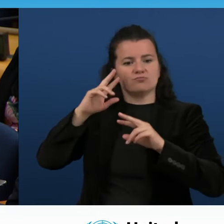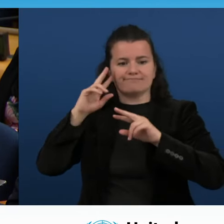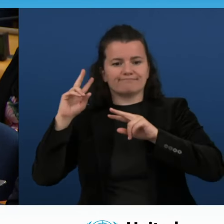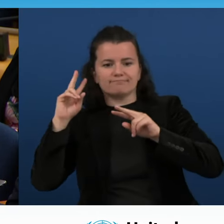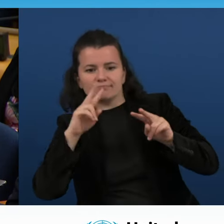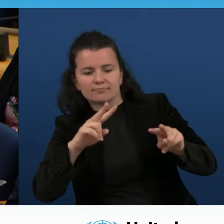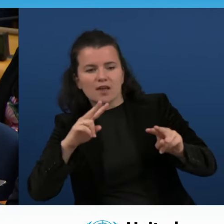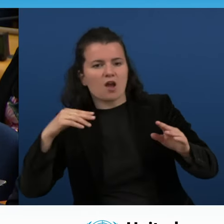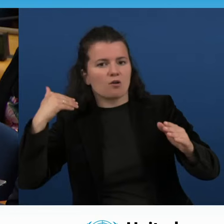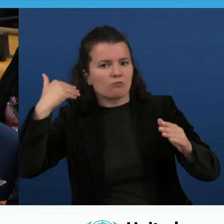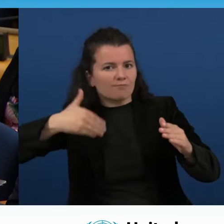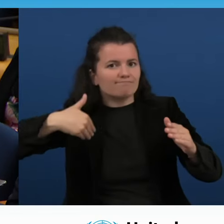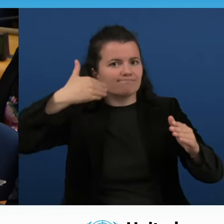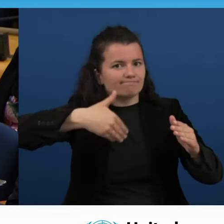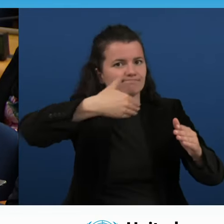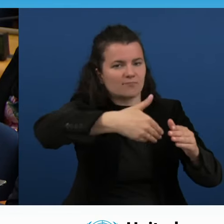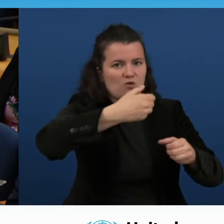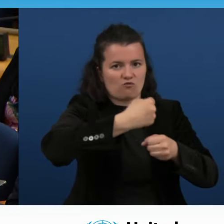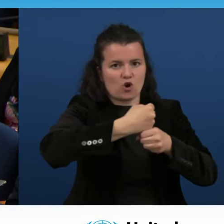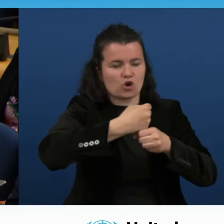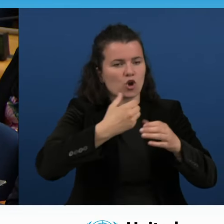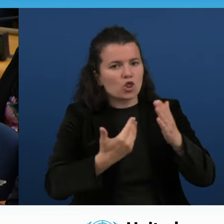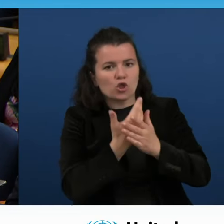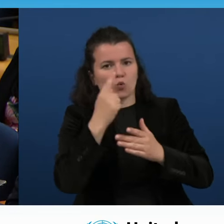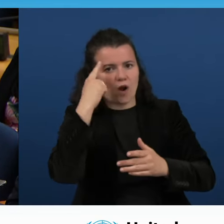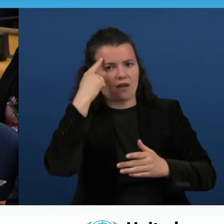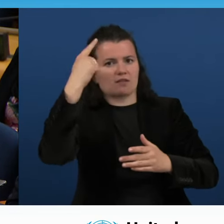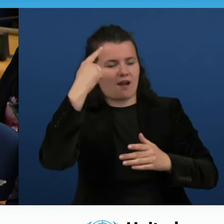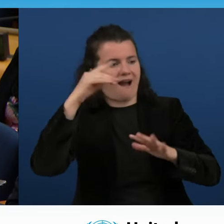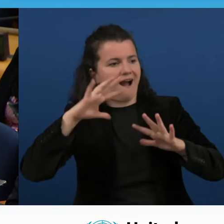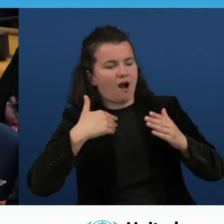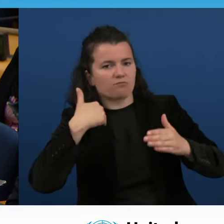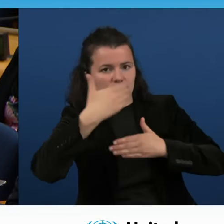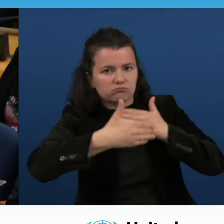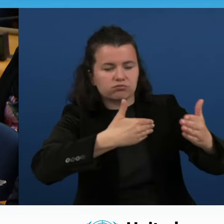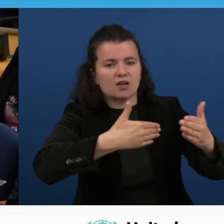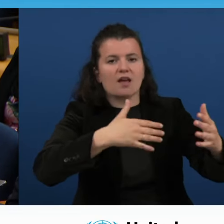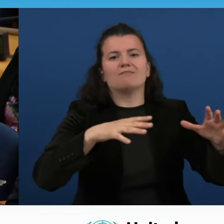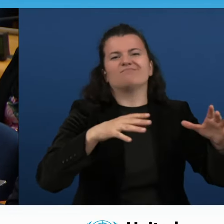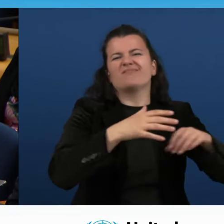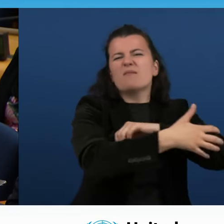biggest project right now is the National Plan for Poverty Reduction